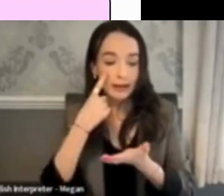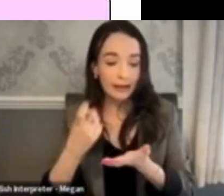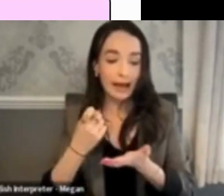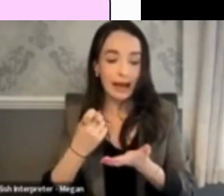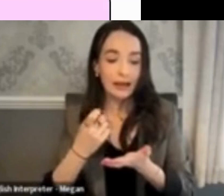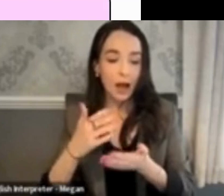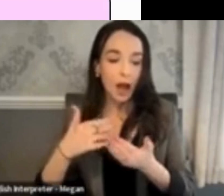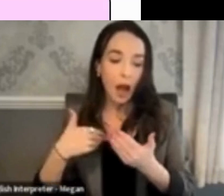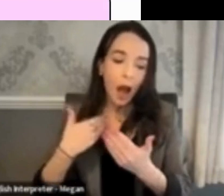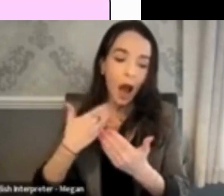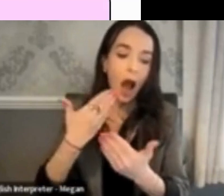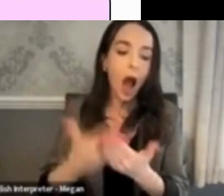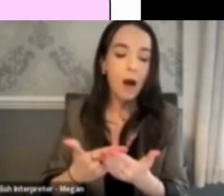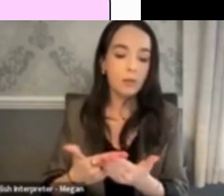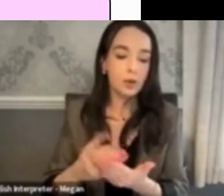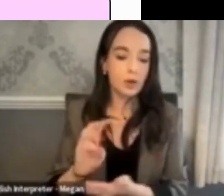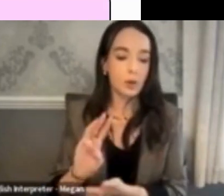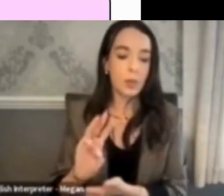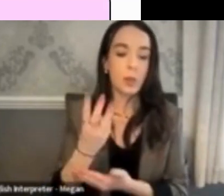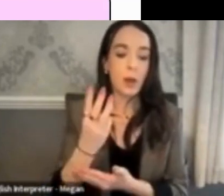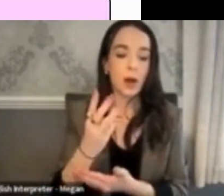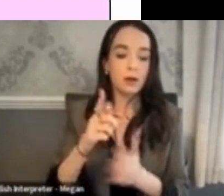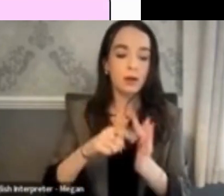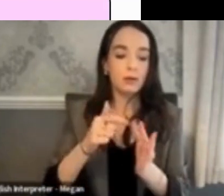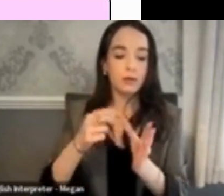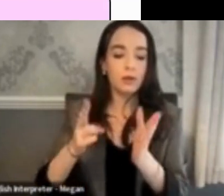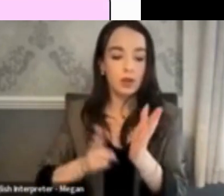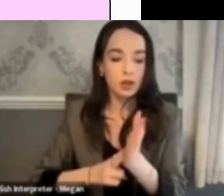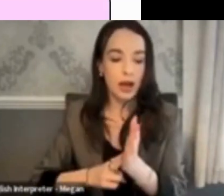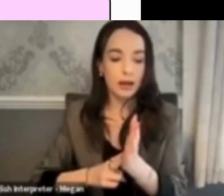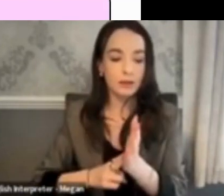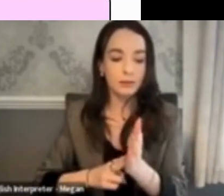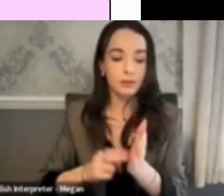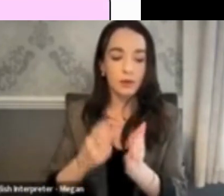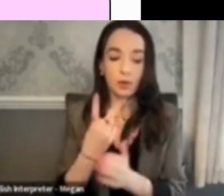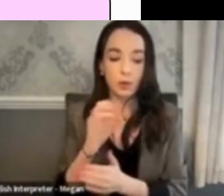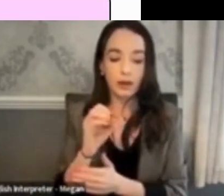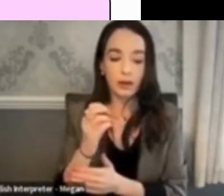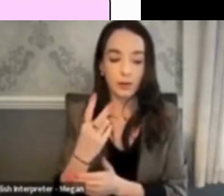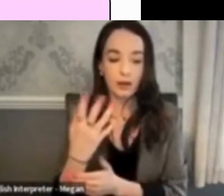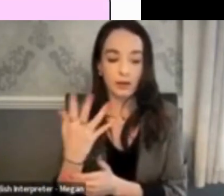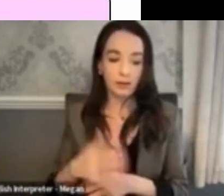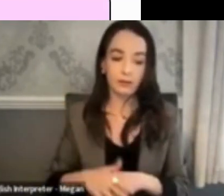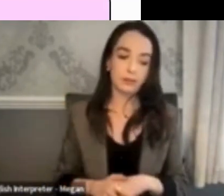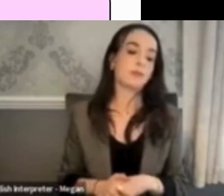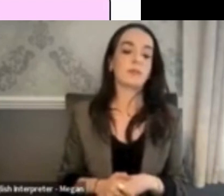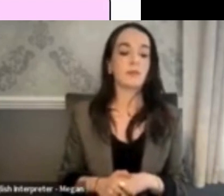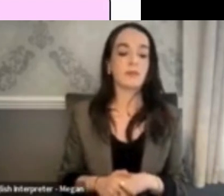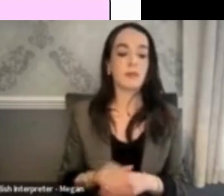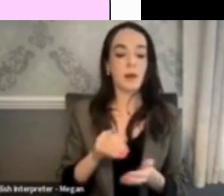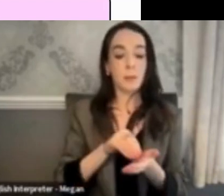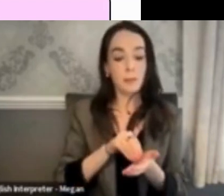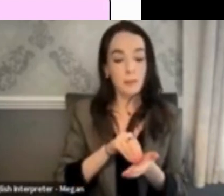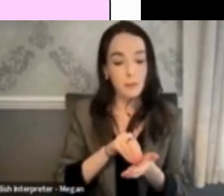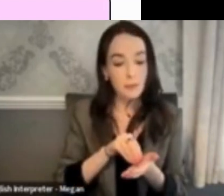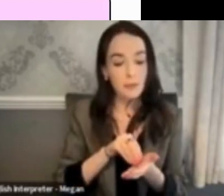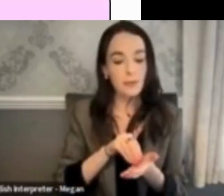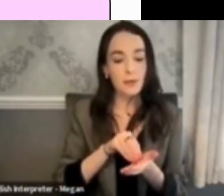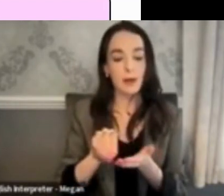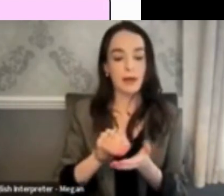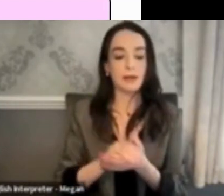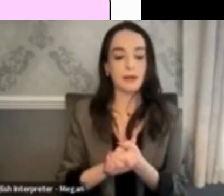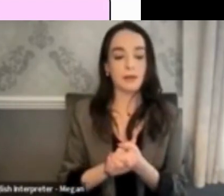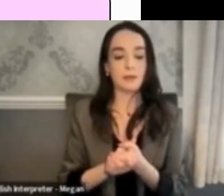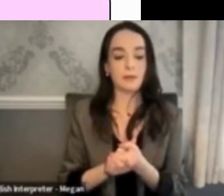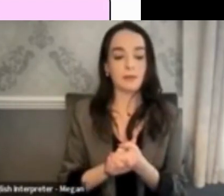Payments will be subject to a submission of detailed purchasing plans, as I've just noted, and a register of assets for the items that you have